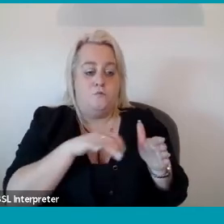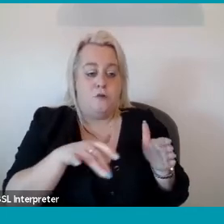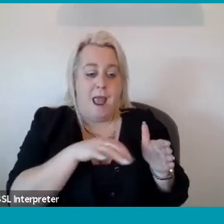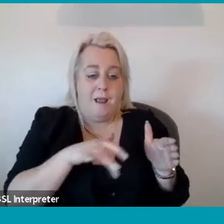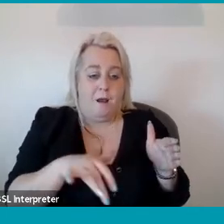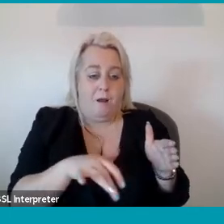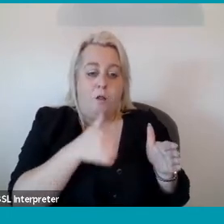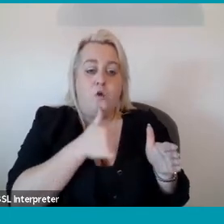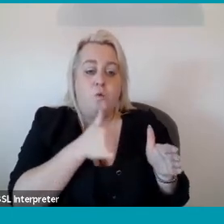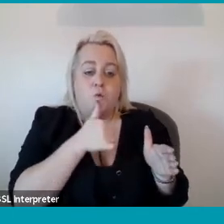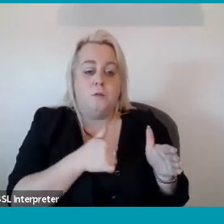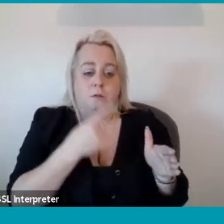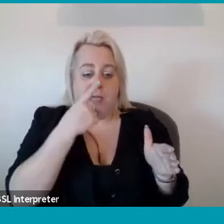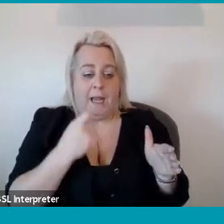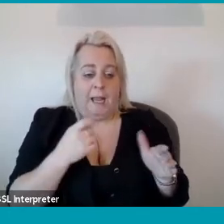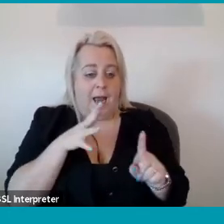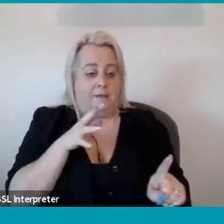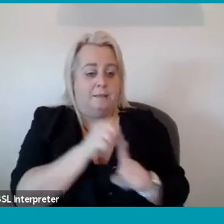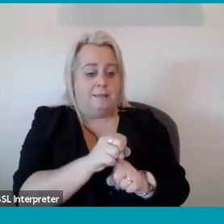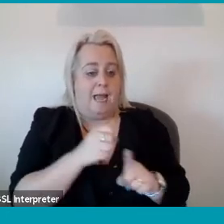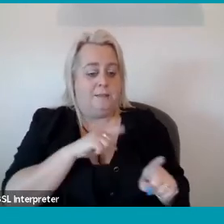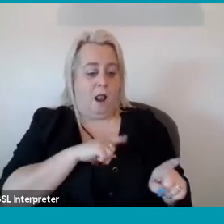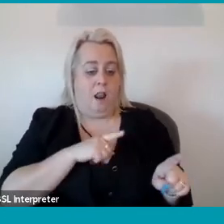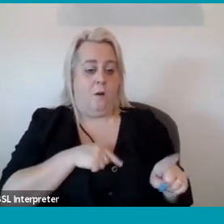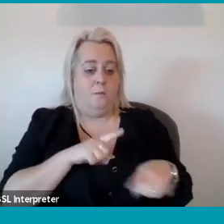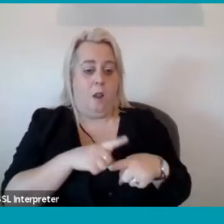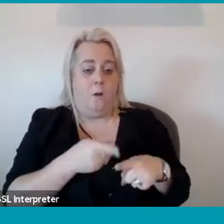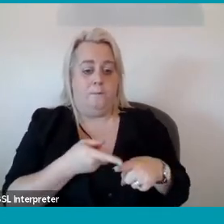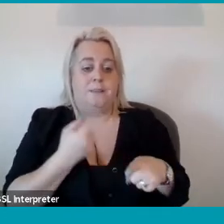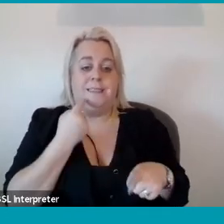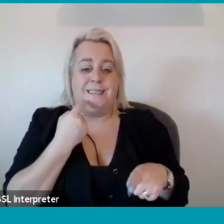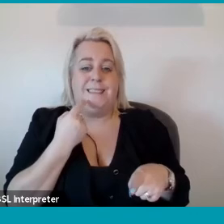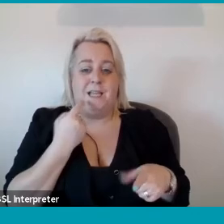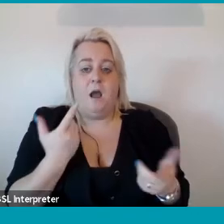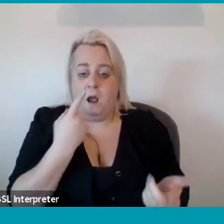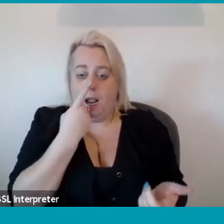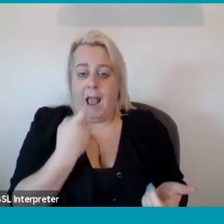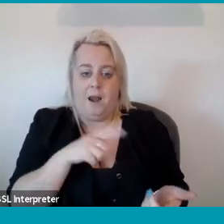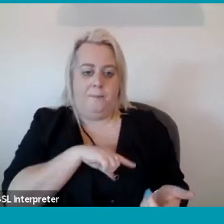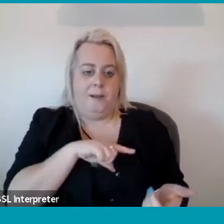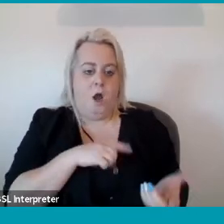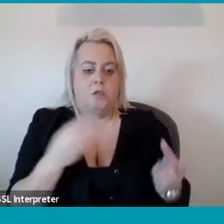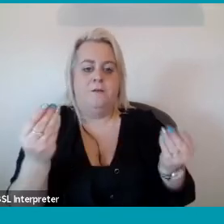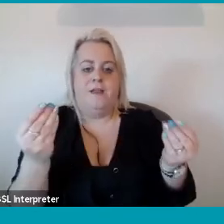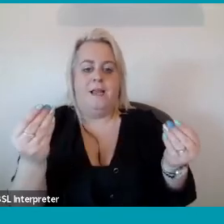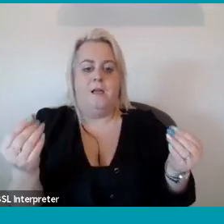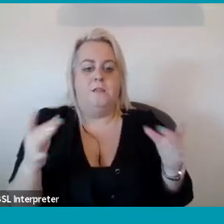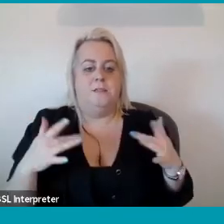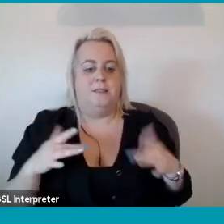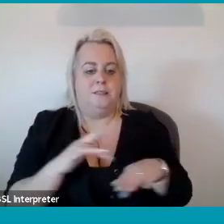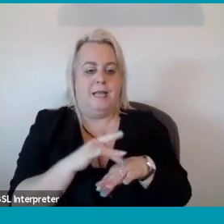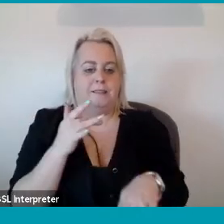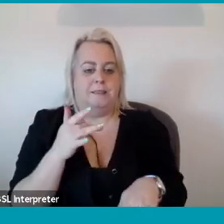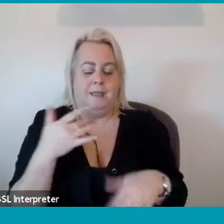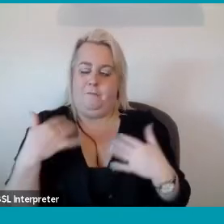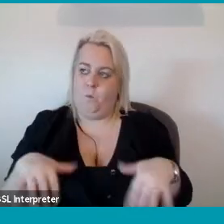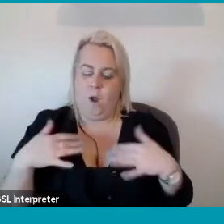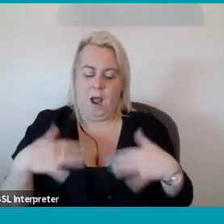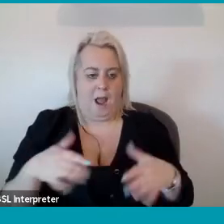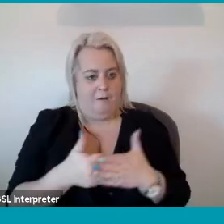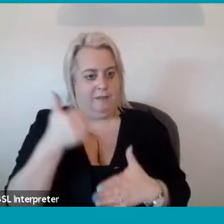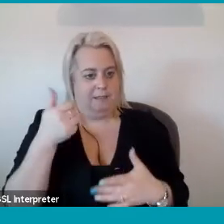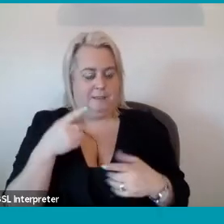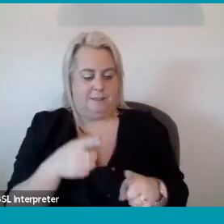at detecting lumps than doctors were, because their fingers were so sensitive. Who would have thought of that?